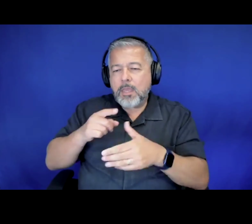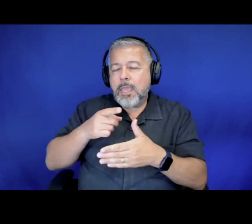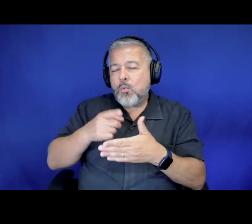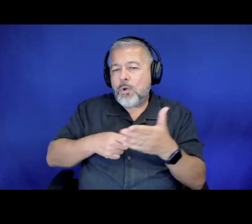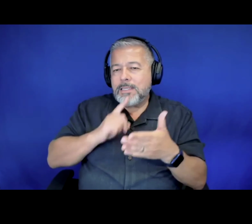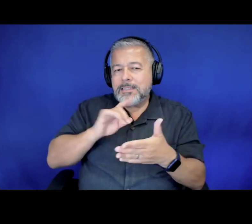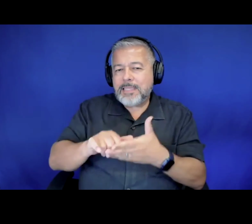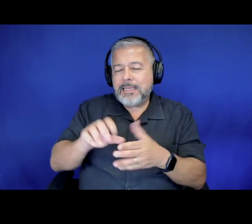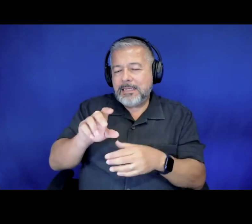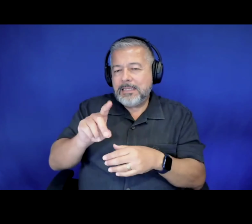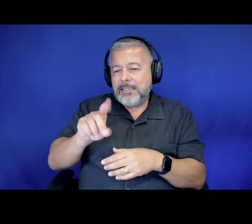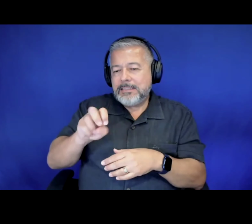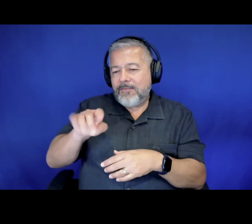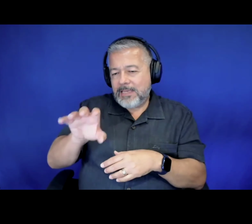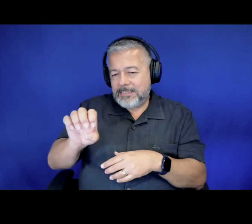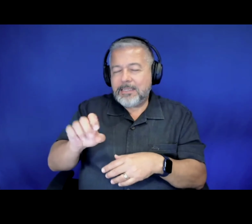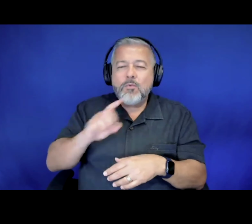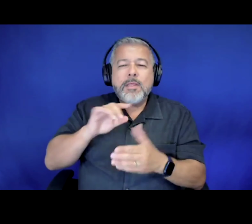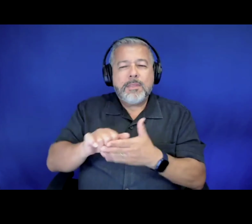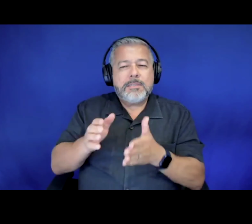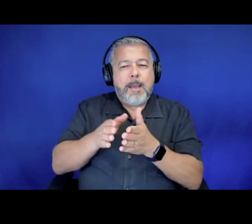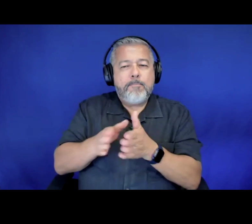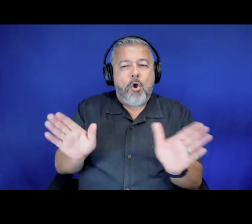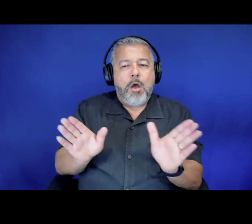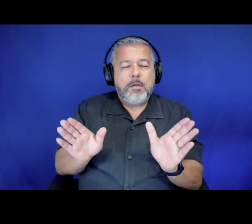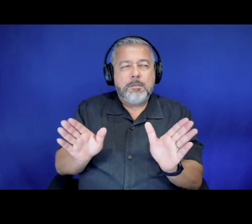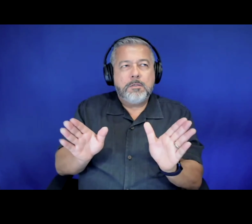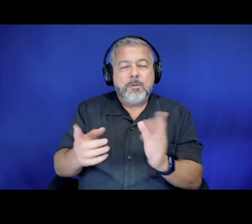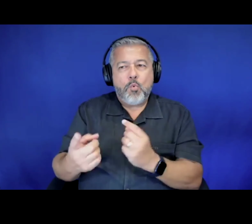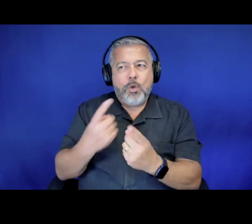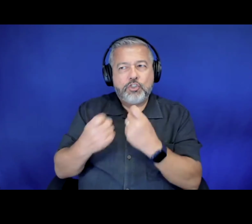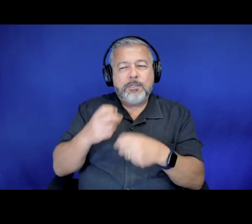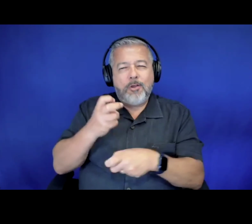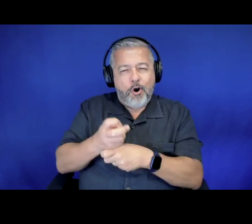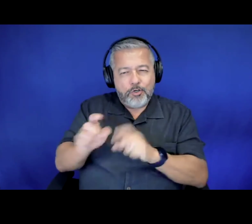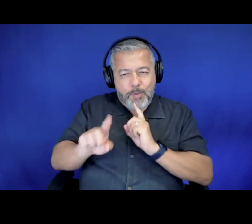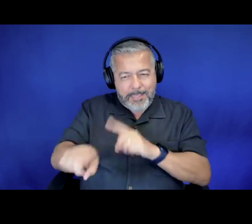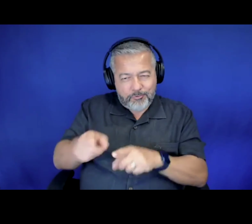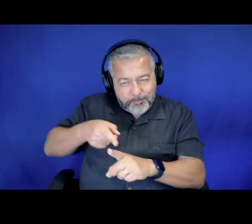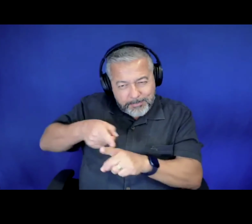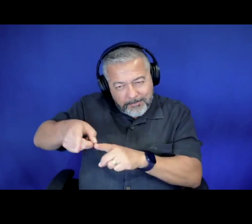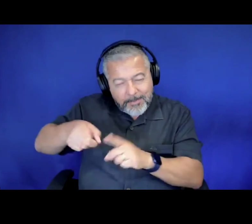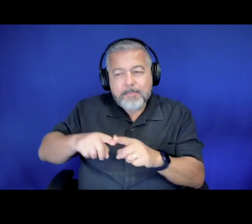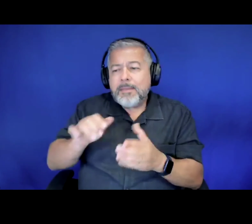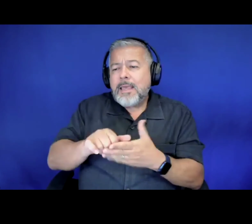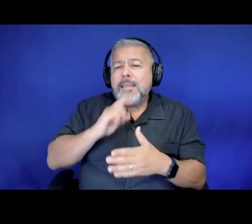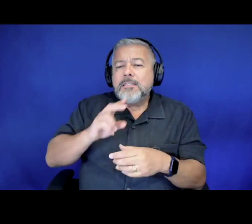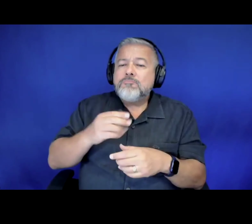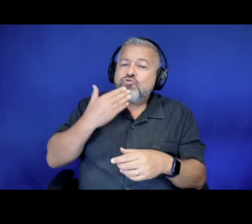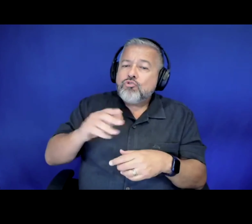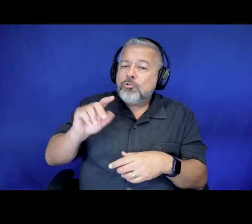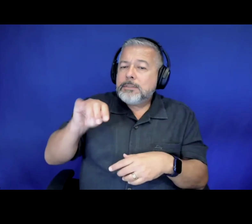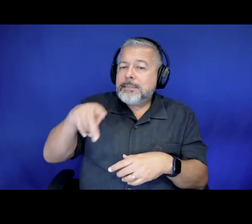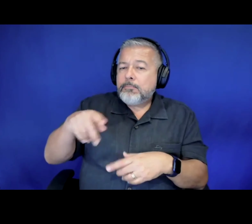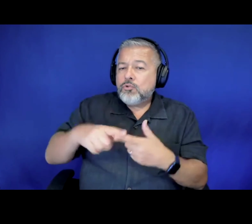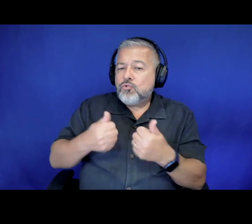a broad question, so it's hard to answer, but those are some useful tips for anybody to try first. The